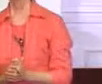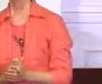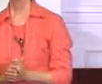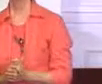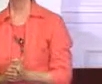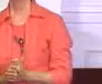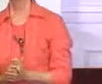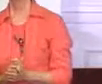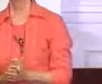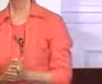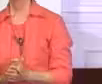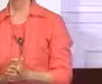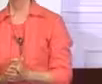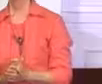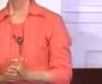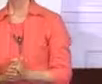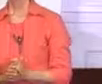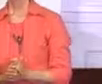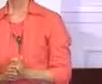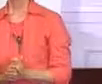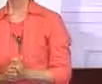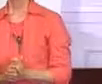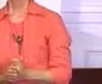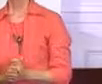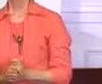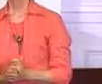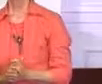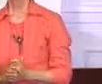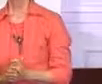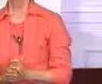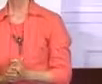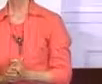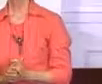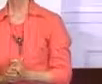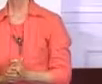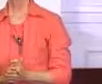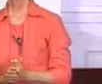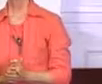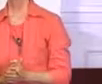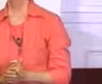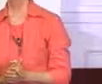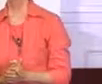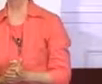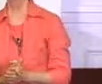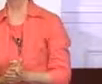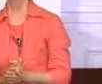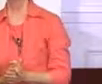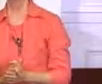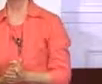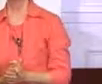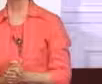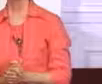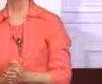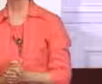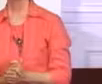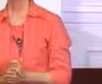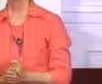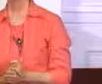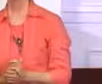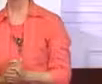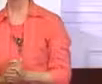be. Within you resides everything you need in order to be the hands of hope, the heart of